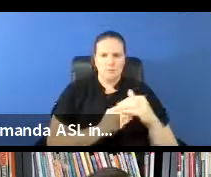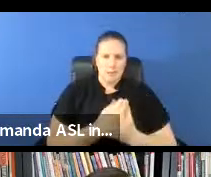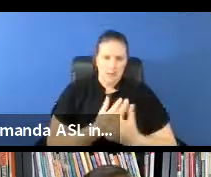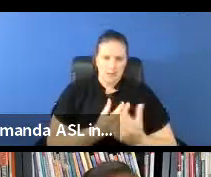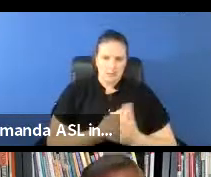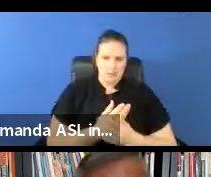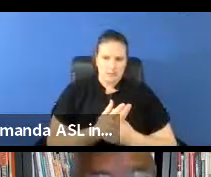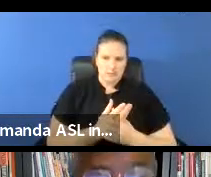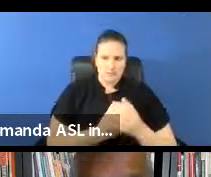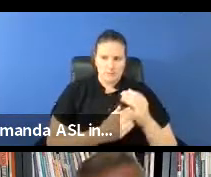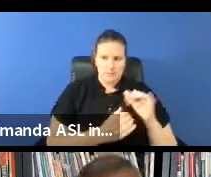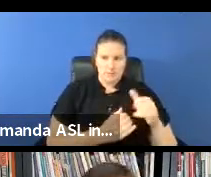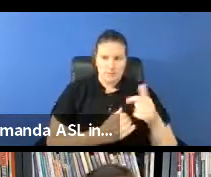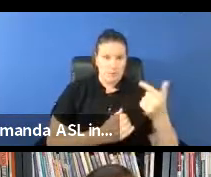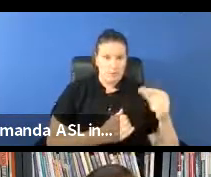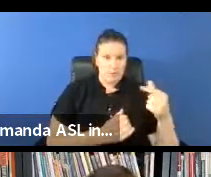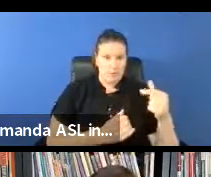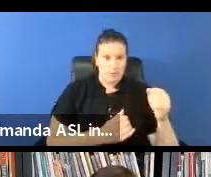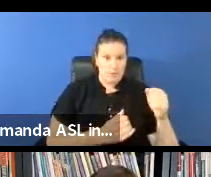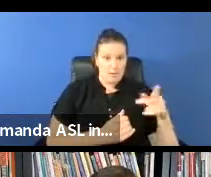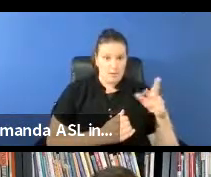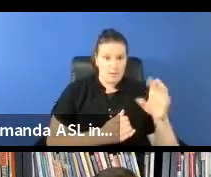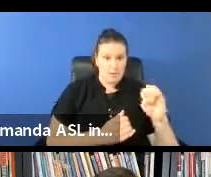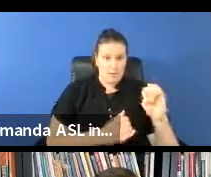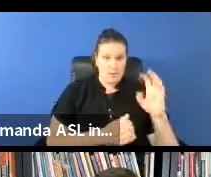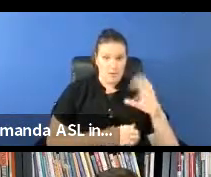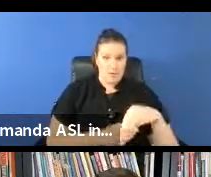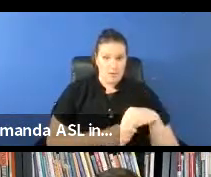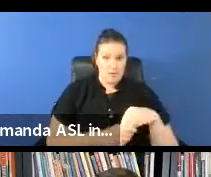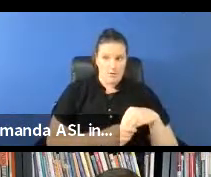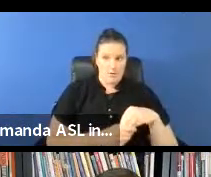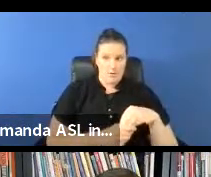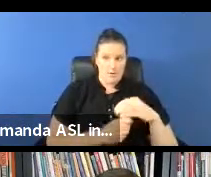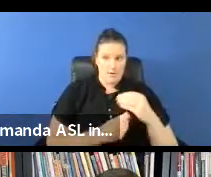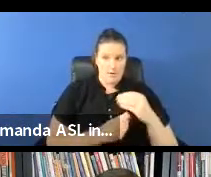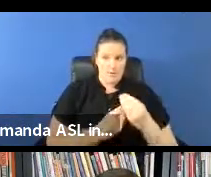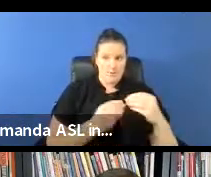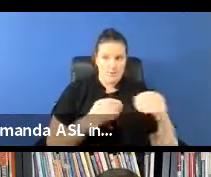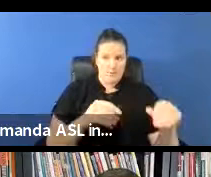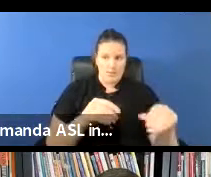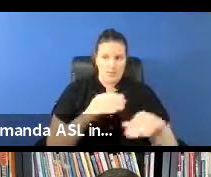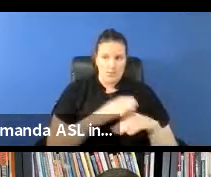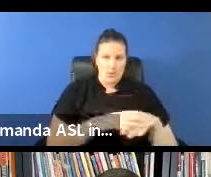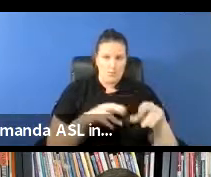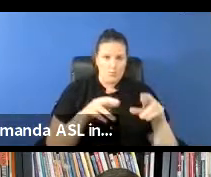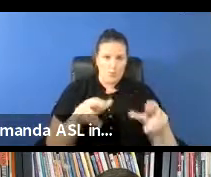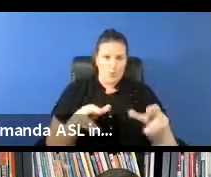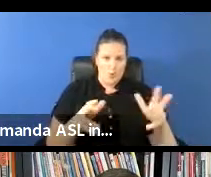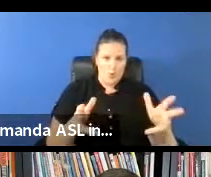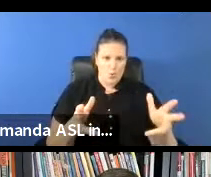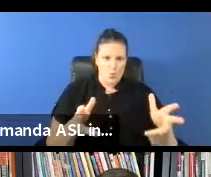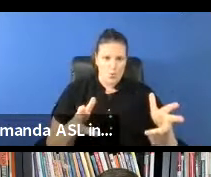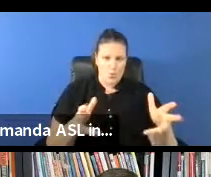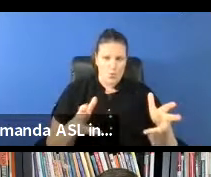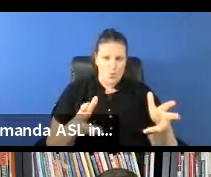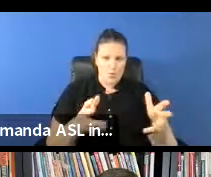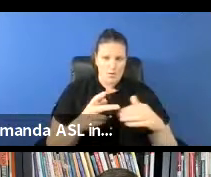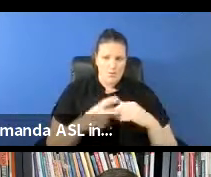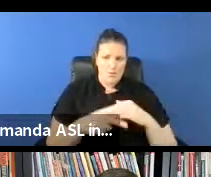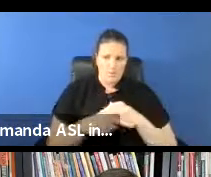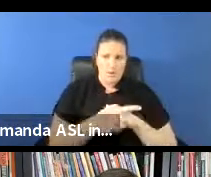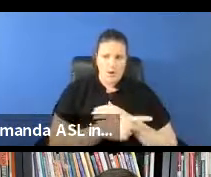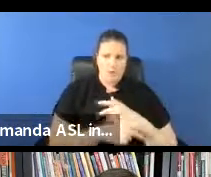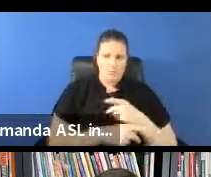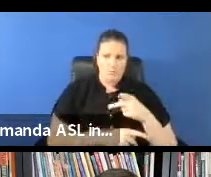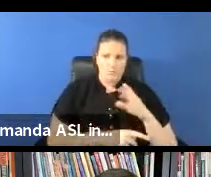a large amount of green space planned, or are we just talking plantings on the side of the road? Any sort of parks or any public